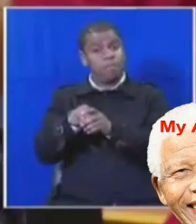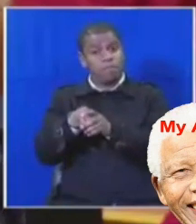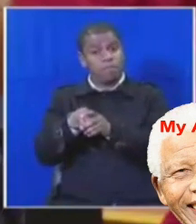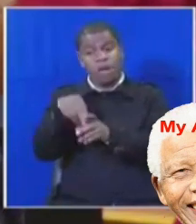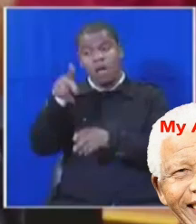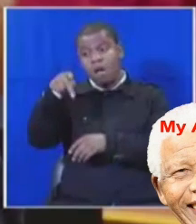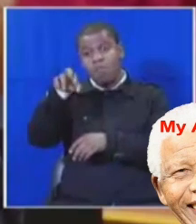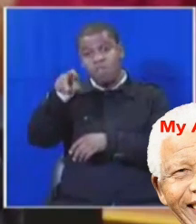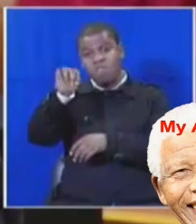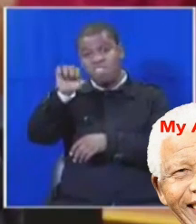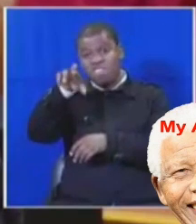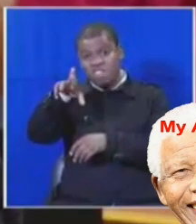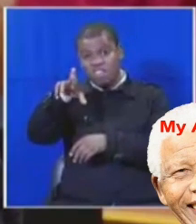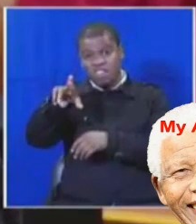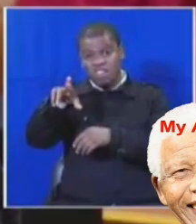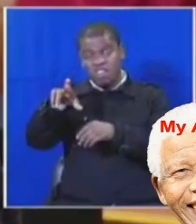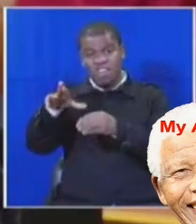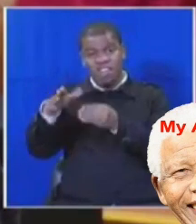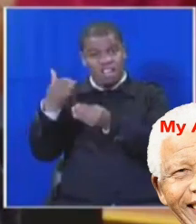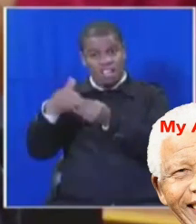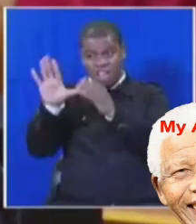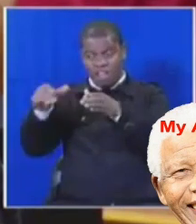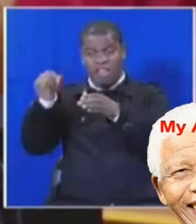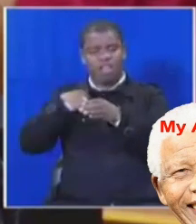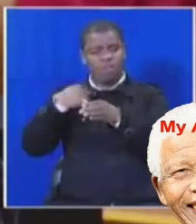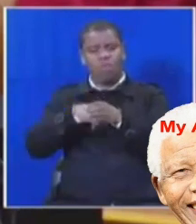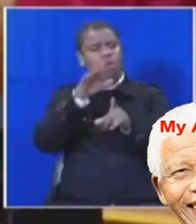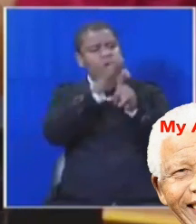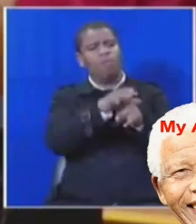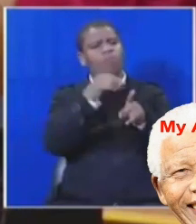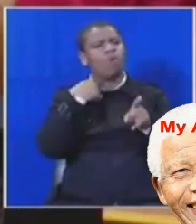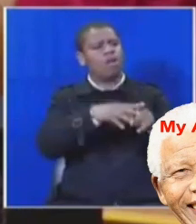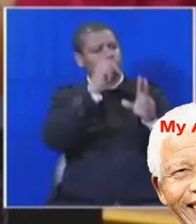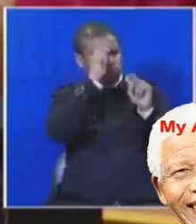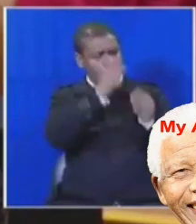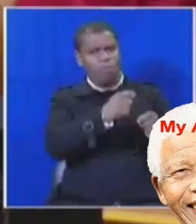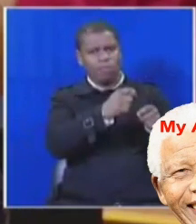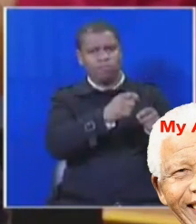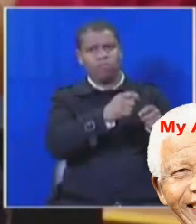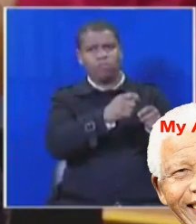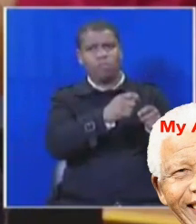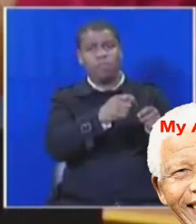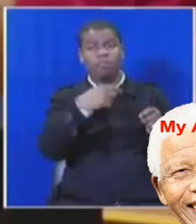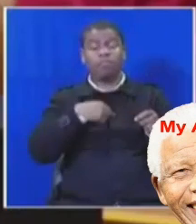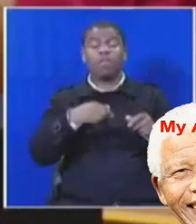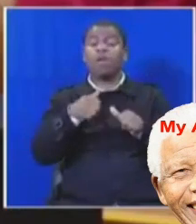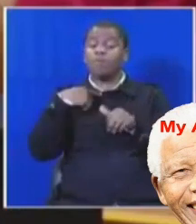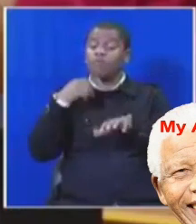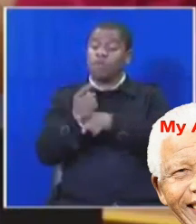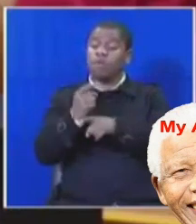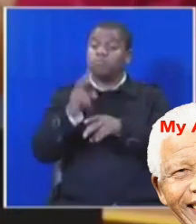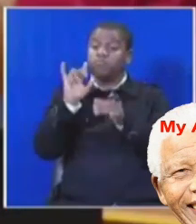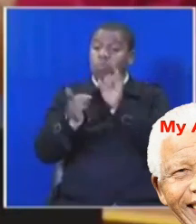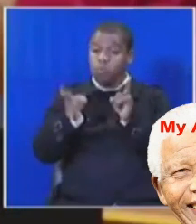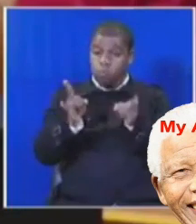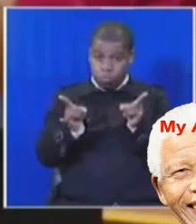you don't have a license to undermine our CIC. If you don't follow news, you must know that CIC